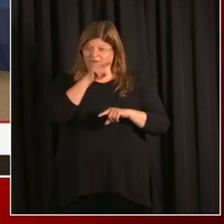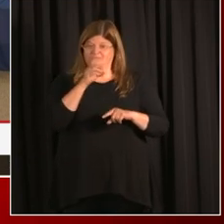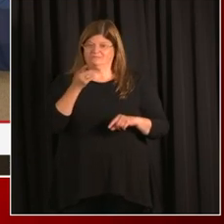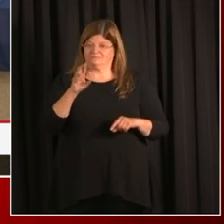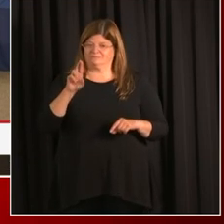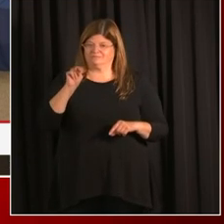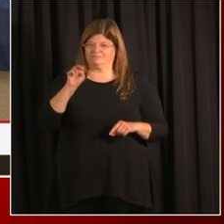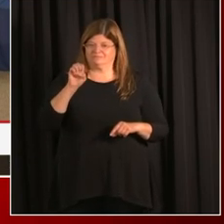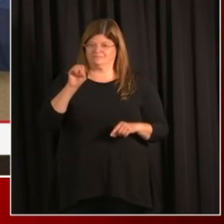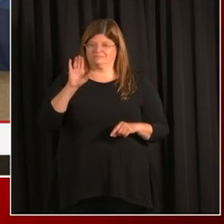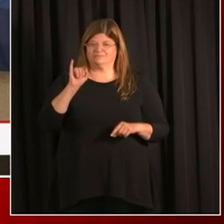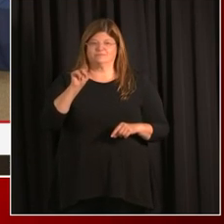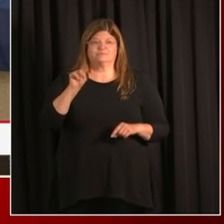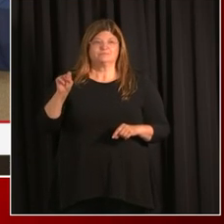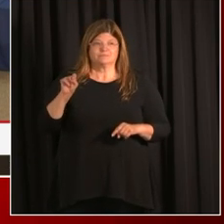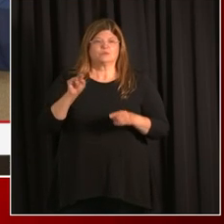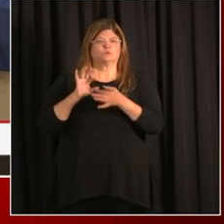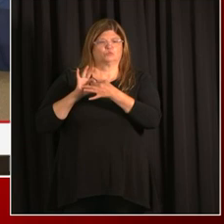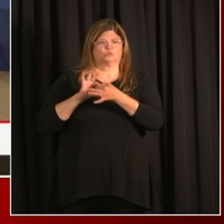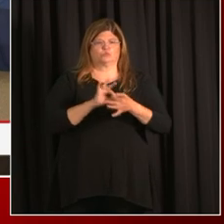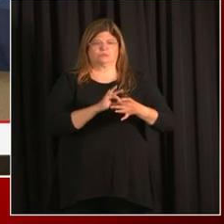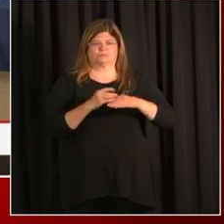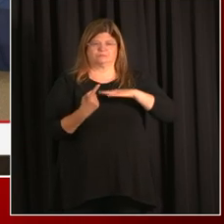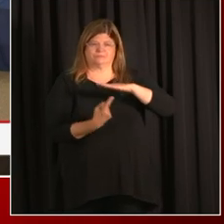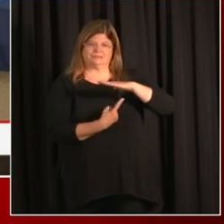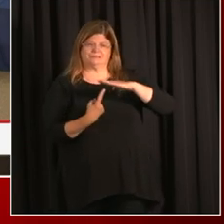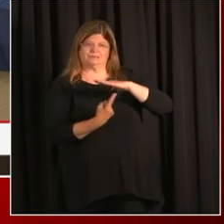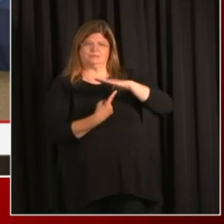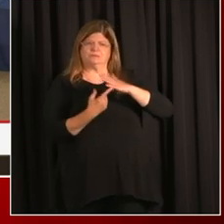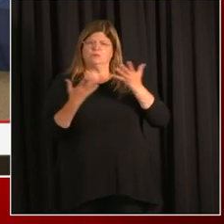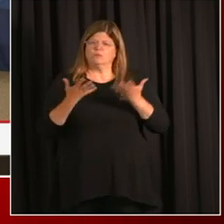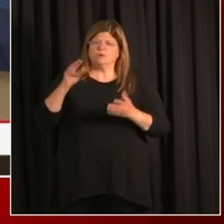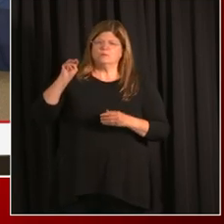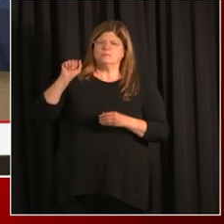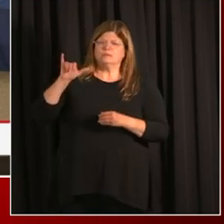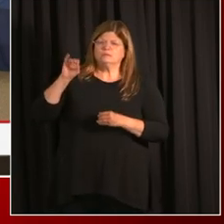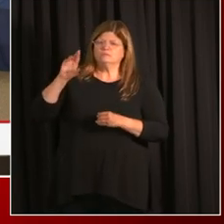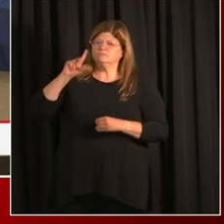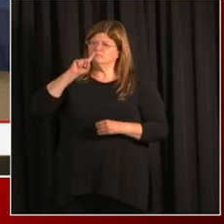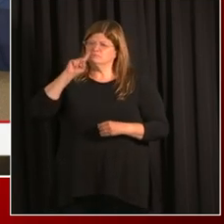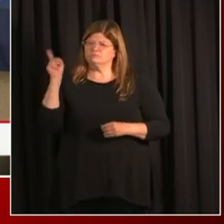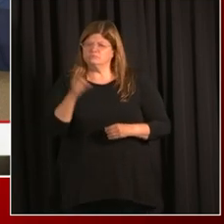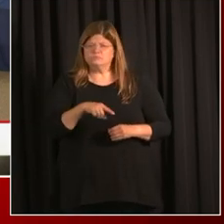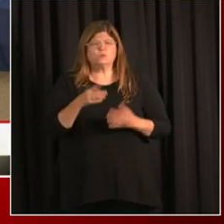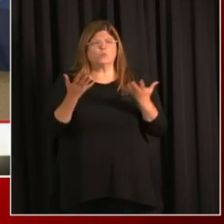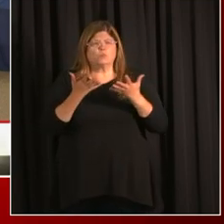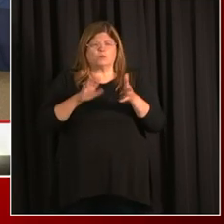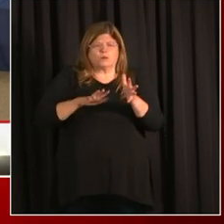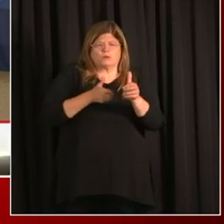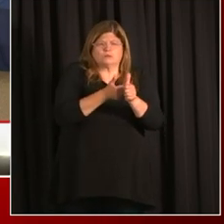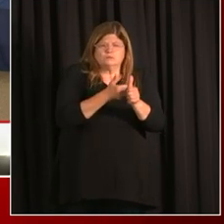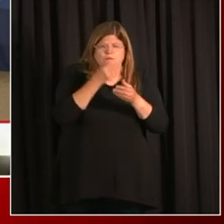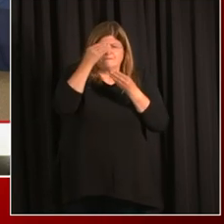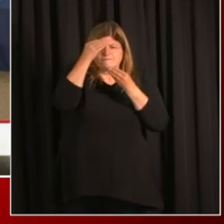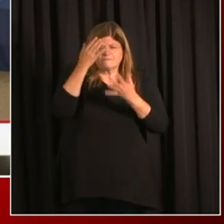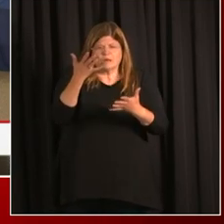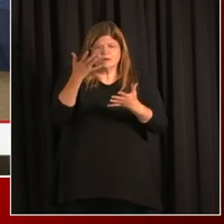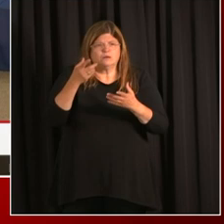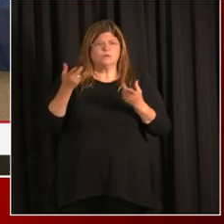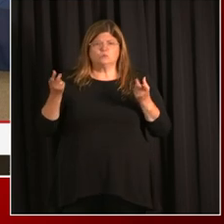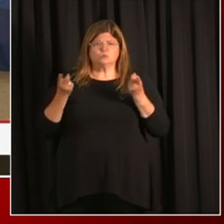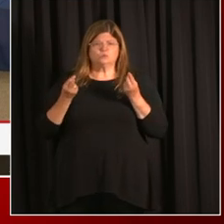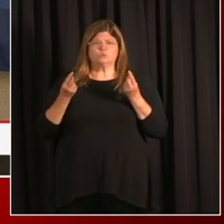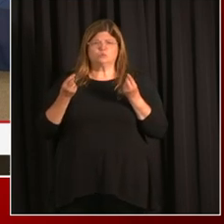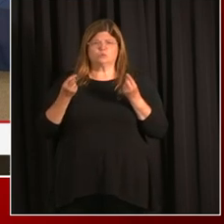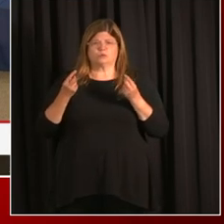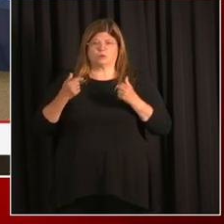related to the quarantine mayor's order and the updated travel list. What should a resident do if a state they had traveled